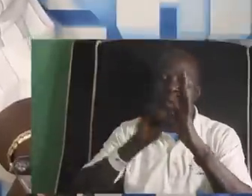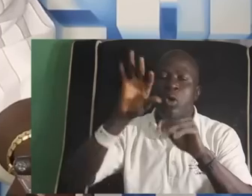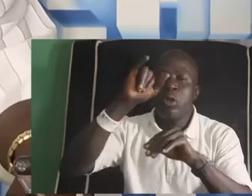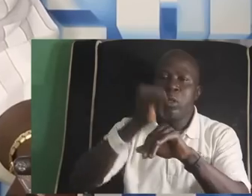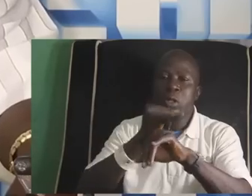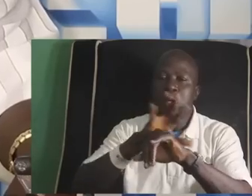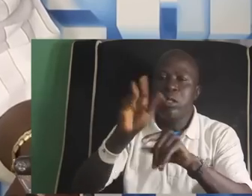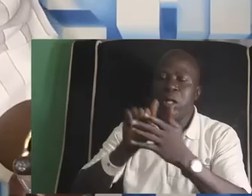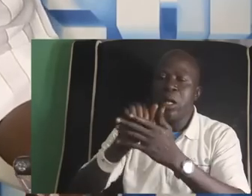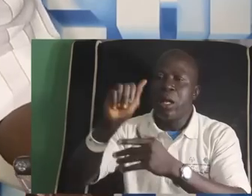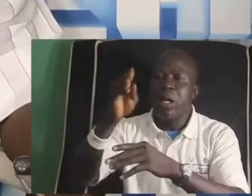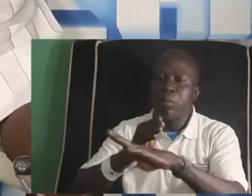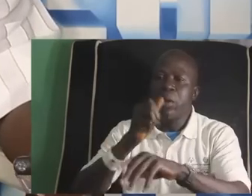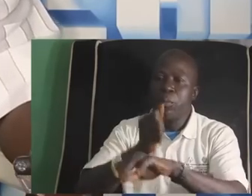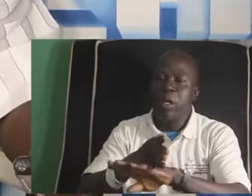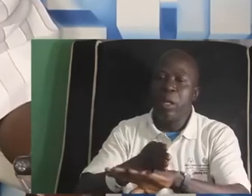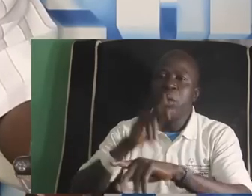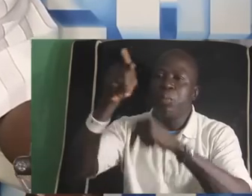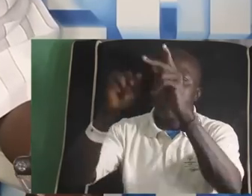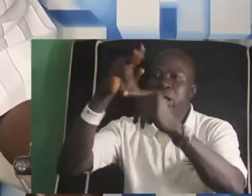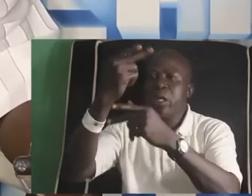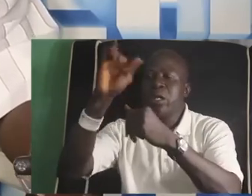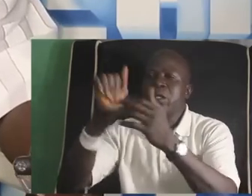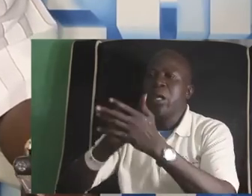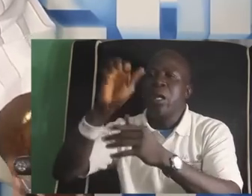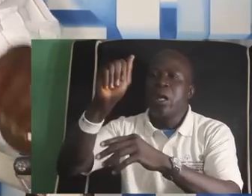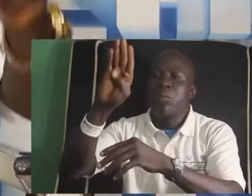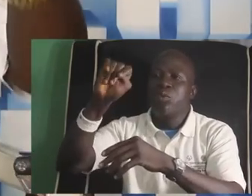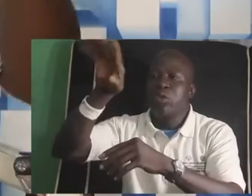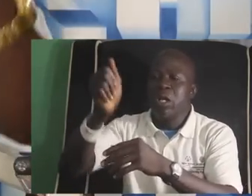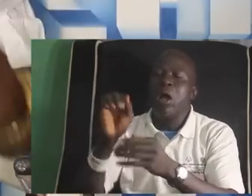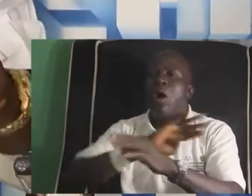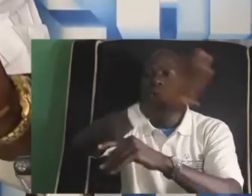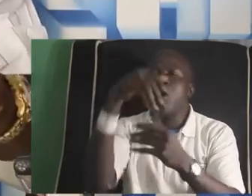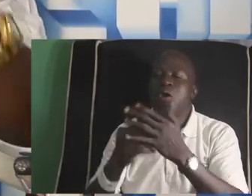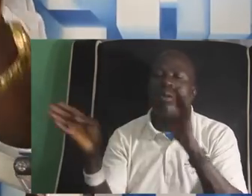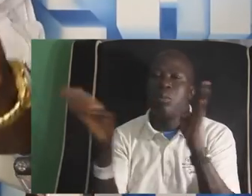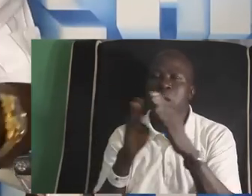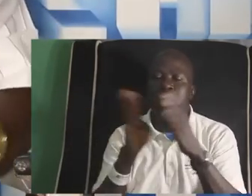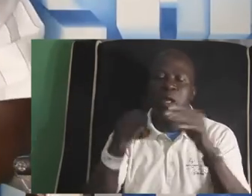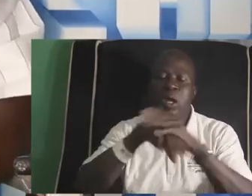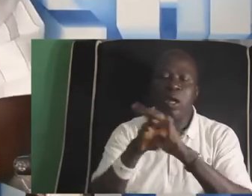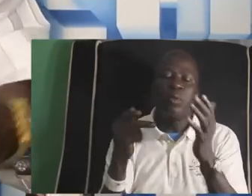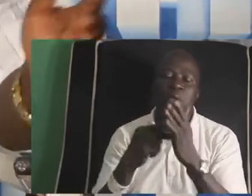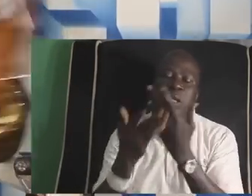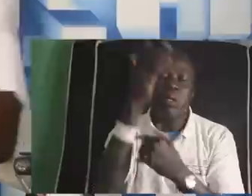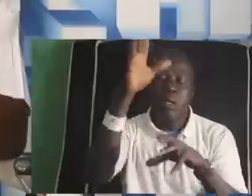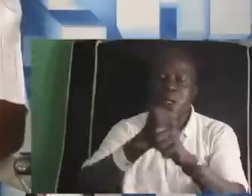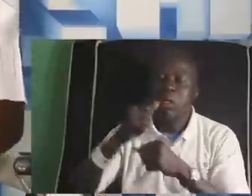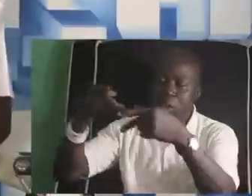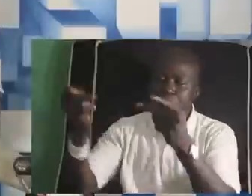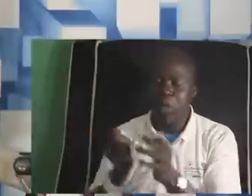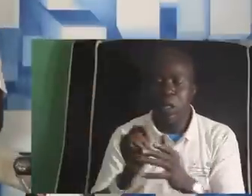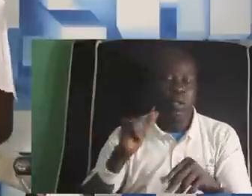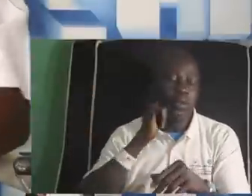Ilesa. Ilesa. Abeokuta. Abeokuta. Port Harcourt. Port Harcourt. Abuja. Abuja. Ipade agba sibi oba. Owo ambe. Tomo